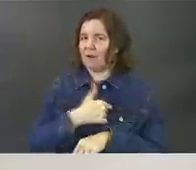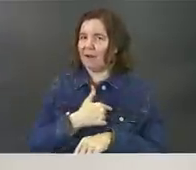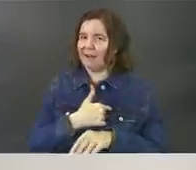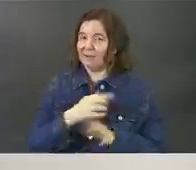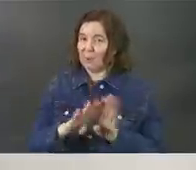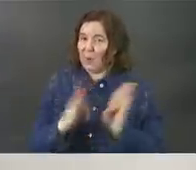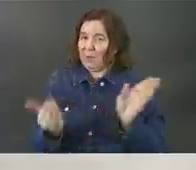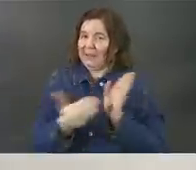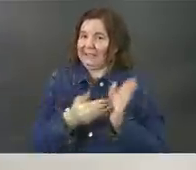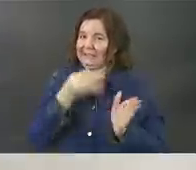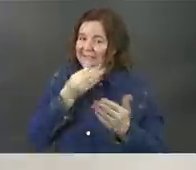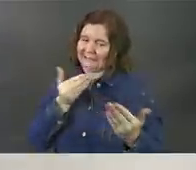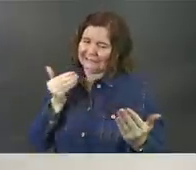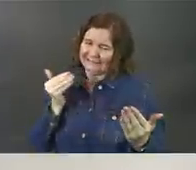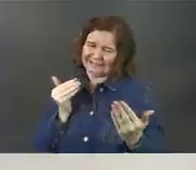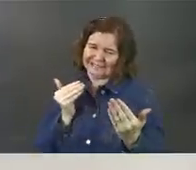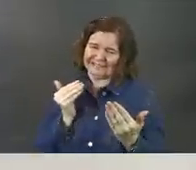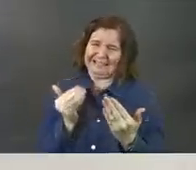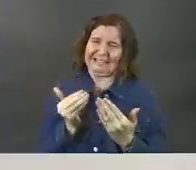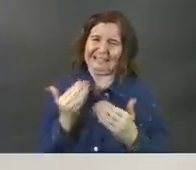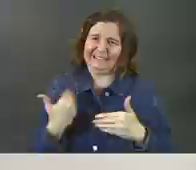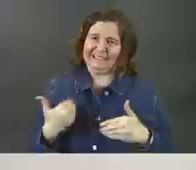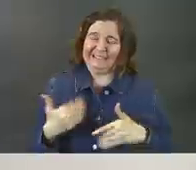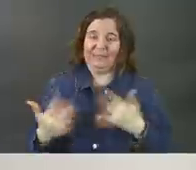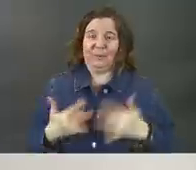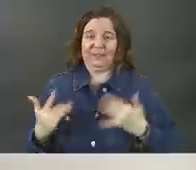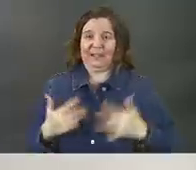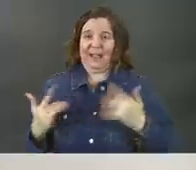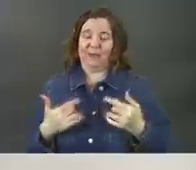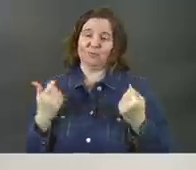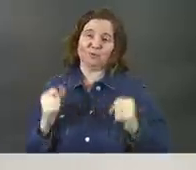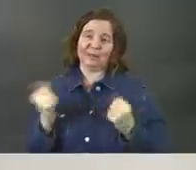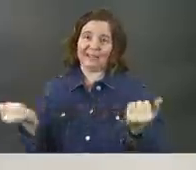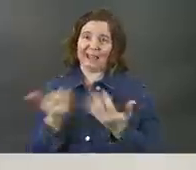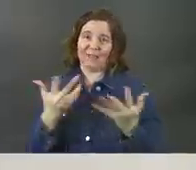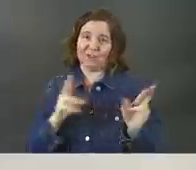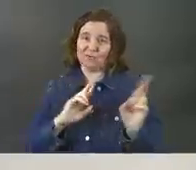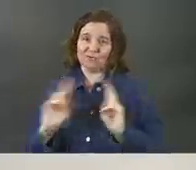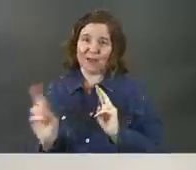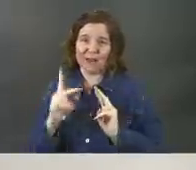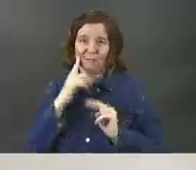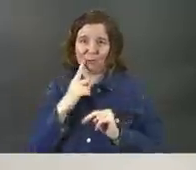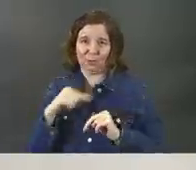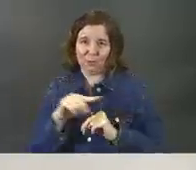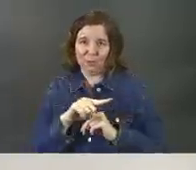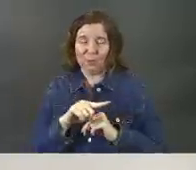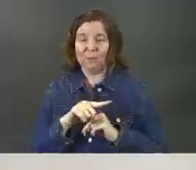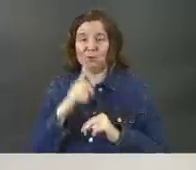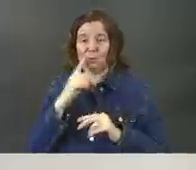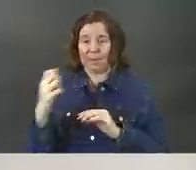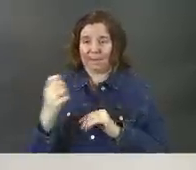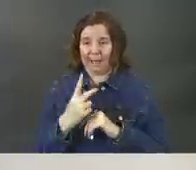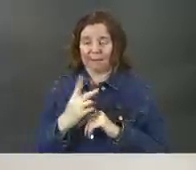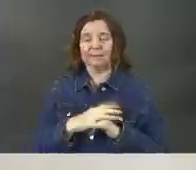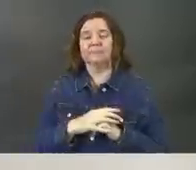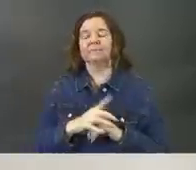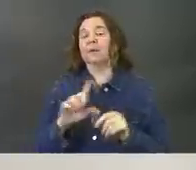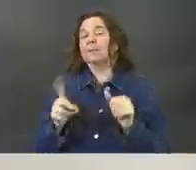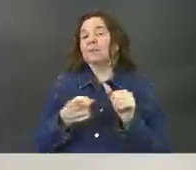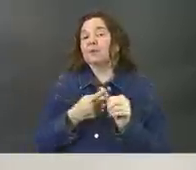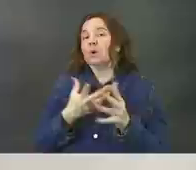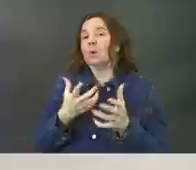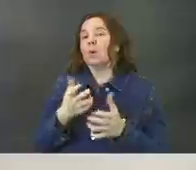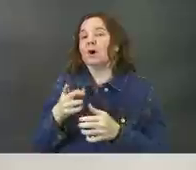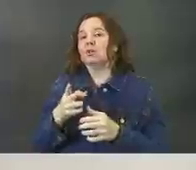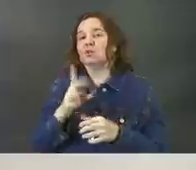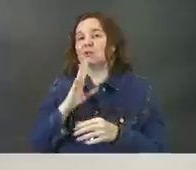to reopen. Like, we're so super close and we're really excited. We're trying to get everything ready for you guys to come back. But first, we